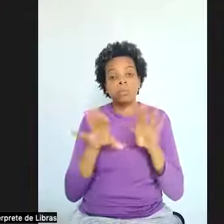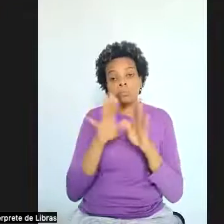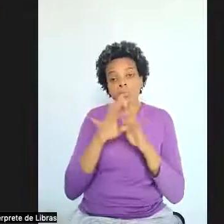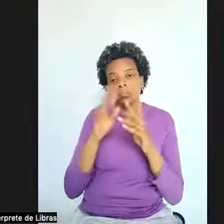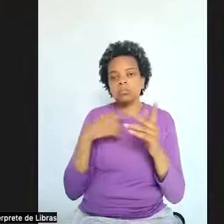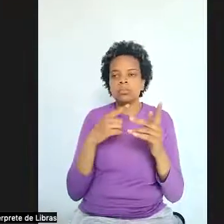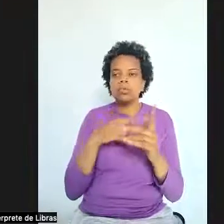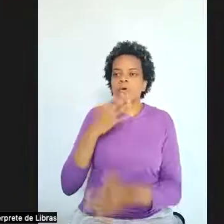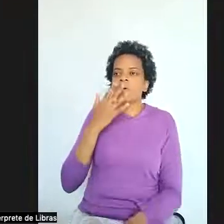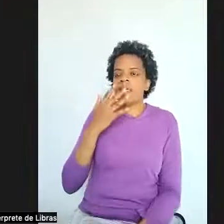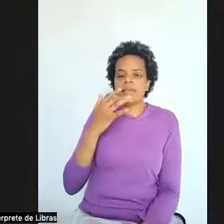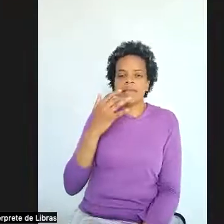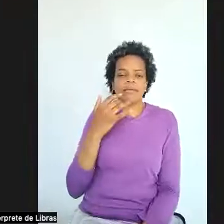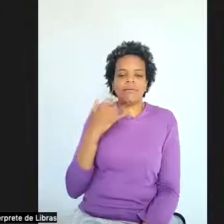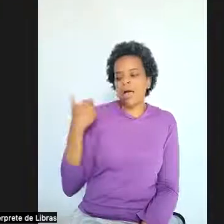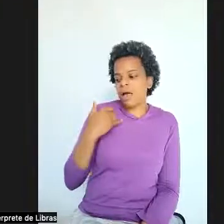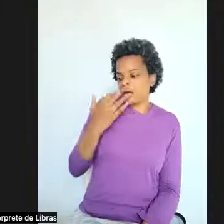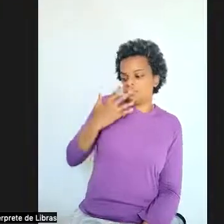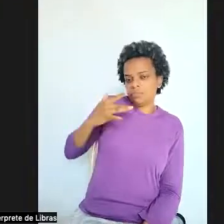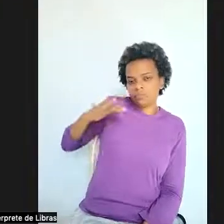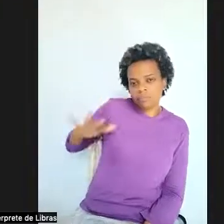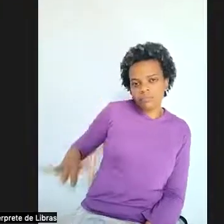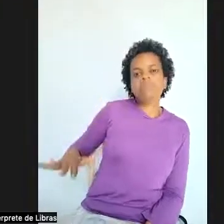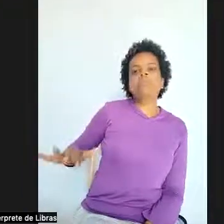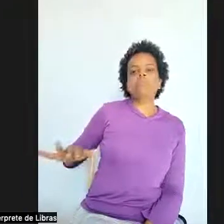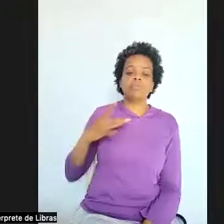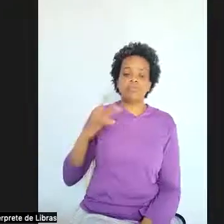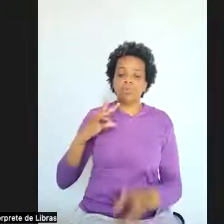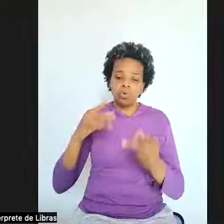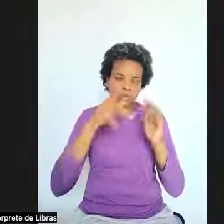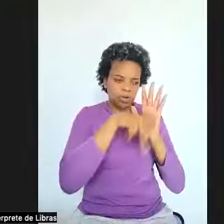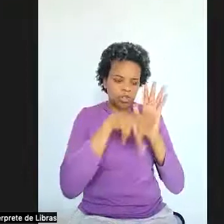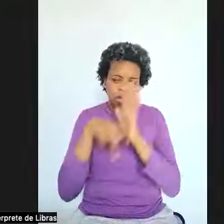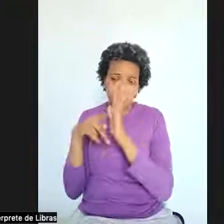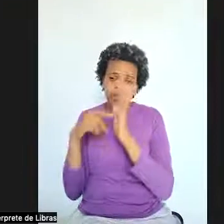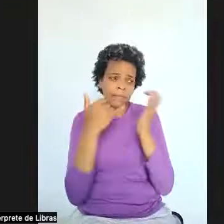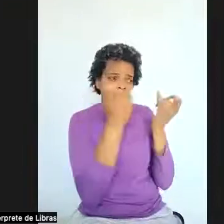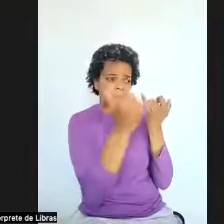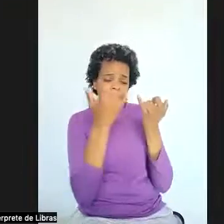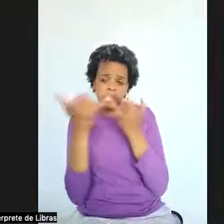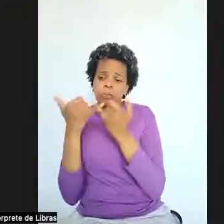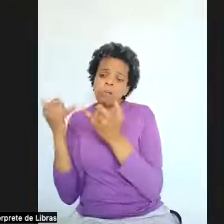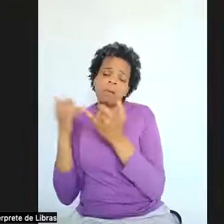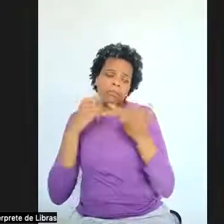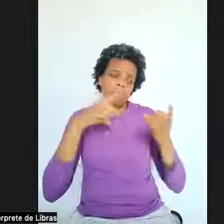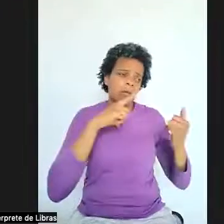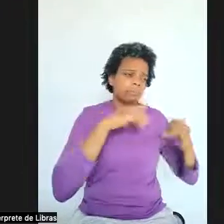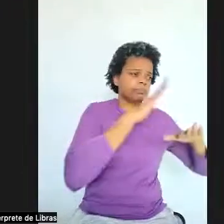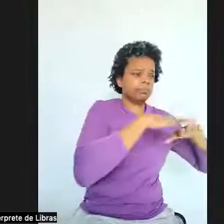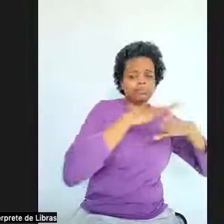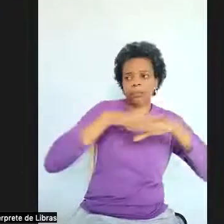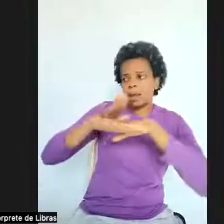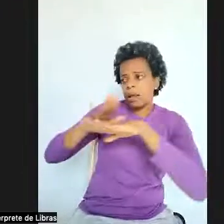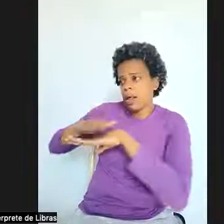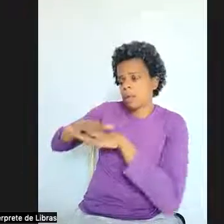level, the social environmental education focus on the first infancy. All of them